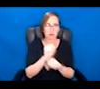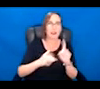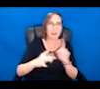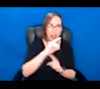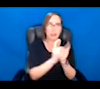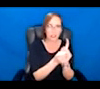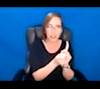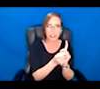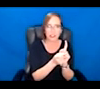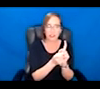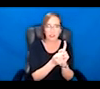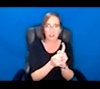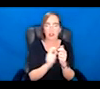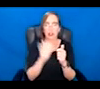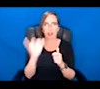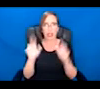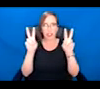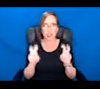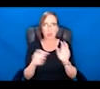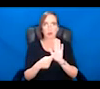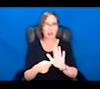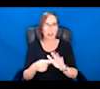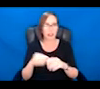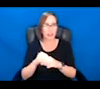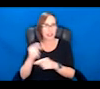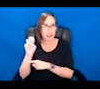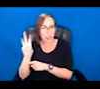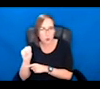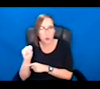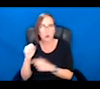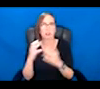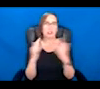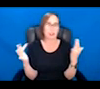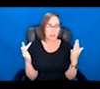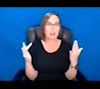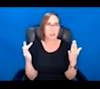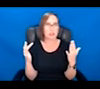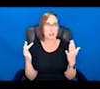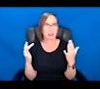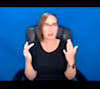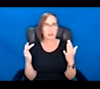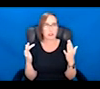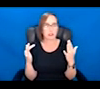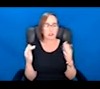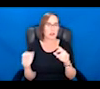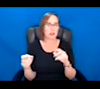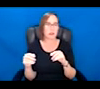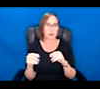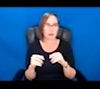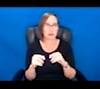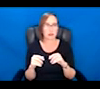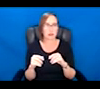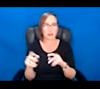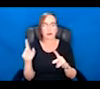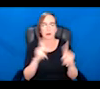way the issue had been portrayed in the media or otherwise that separated it from people's actually